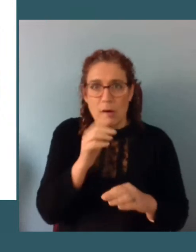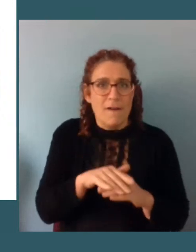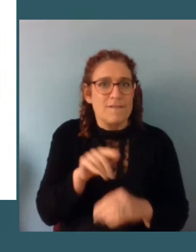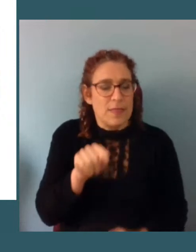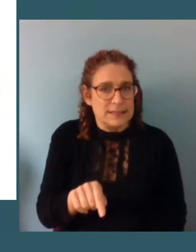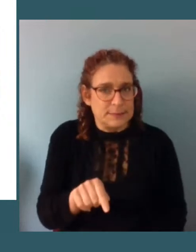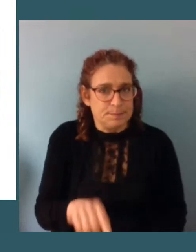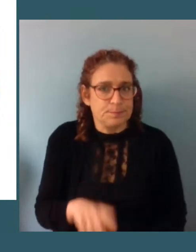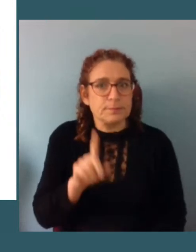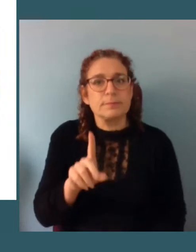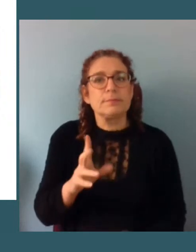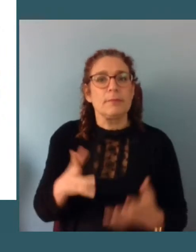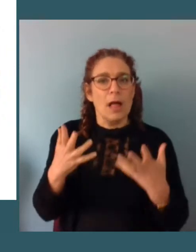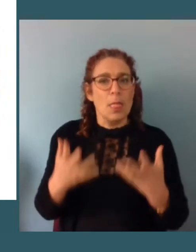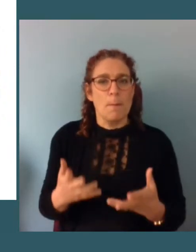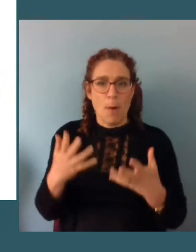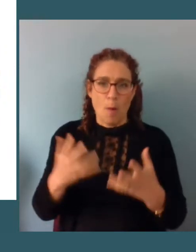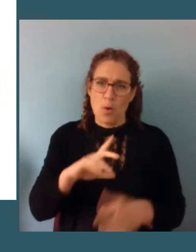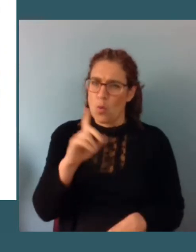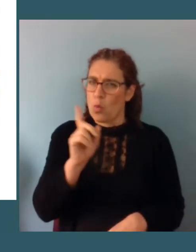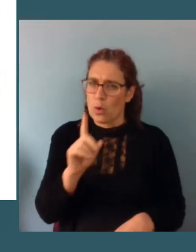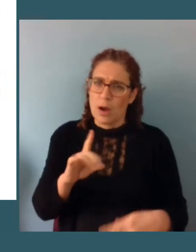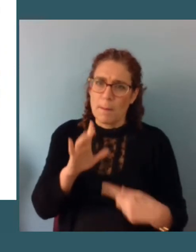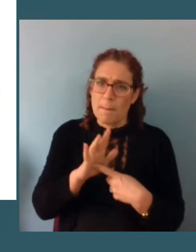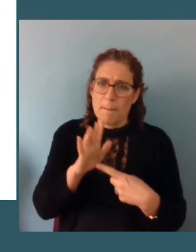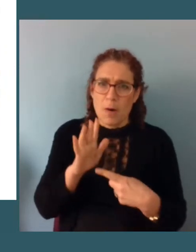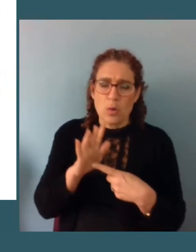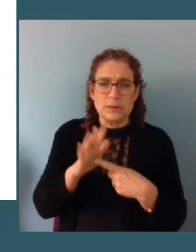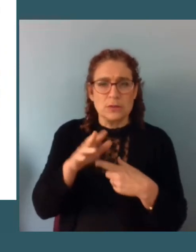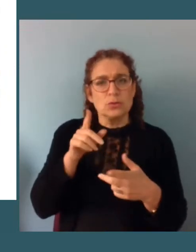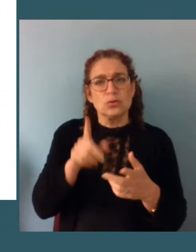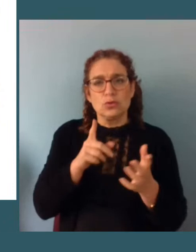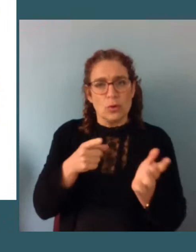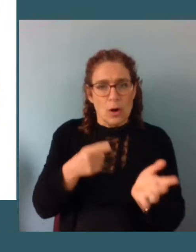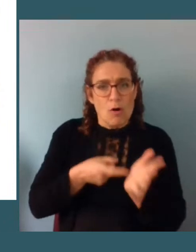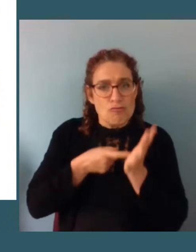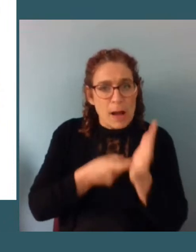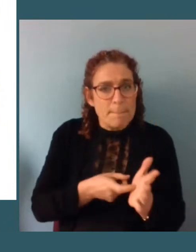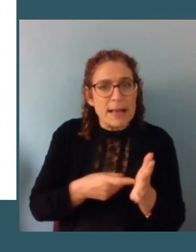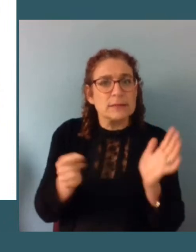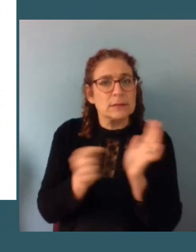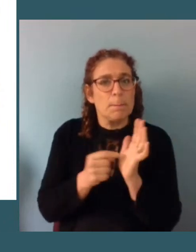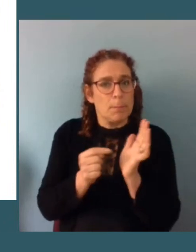are, and important to note, to give that information to parents,